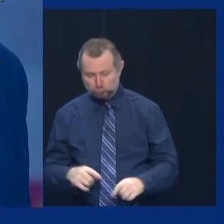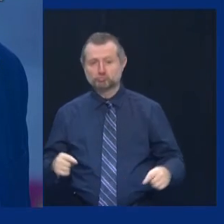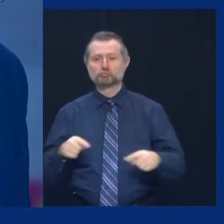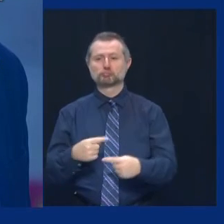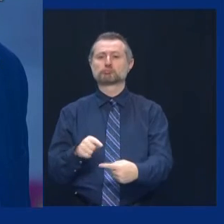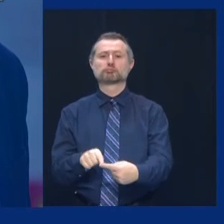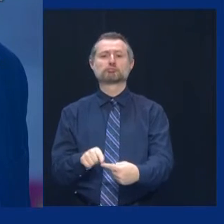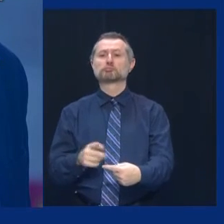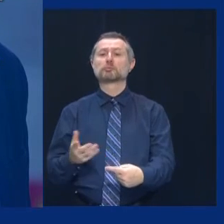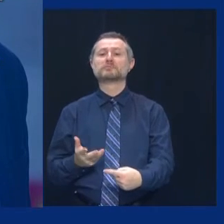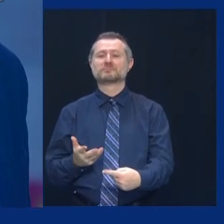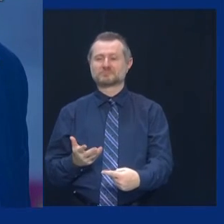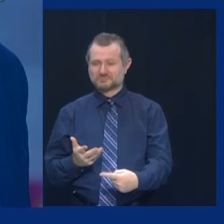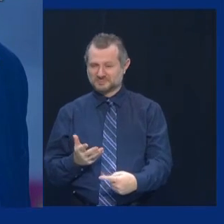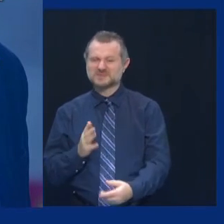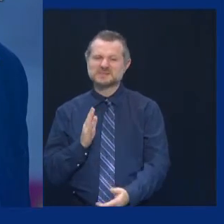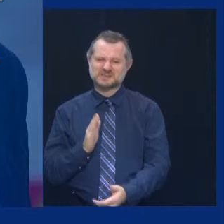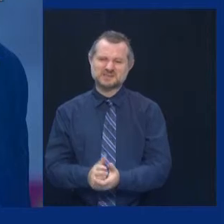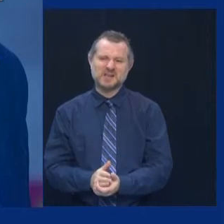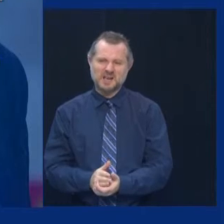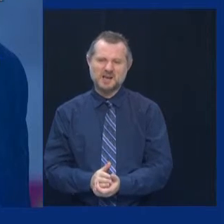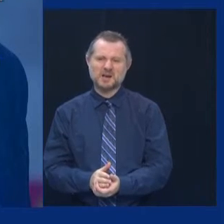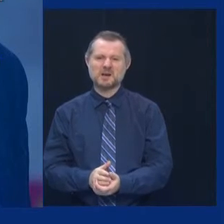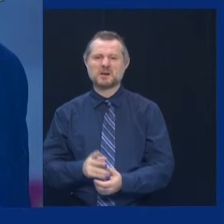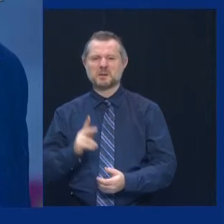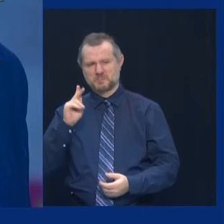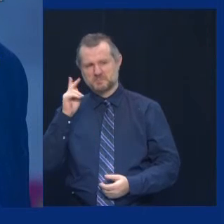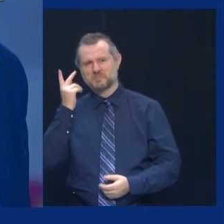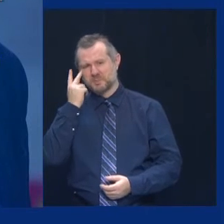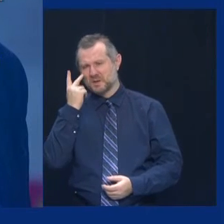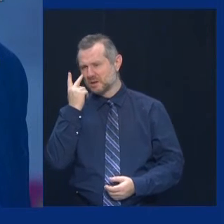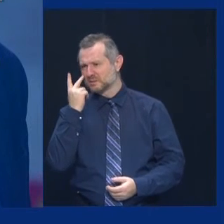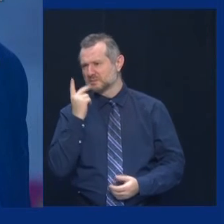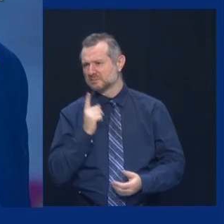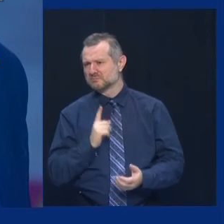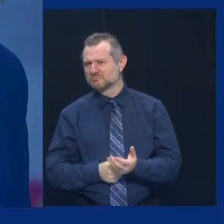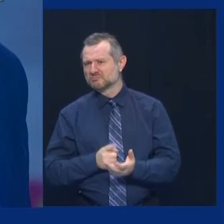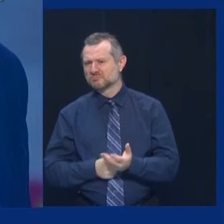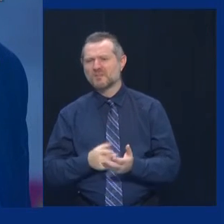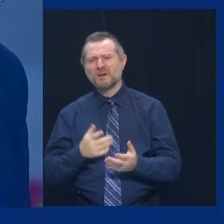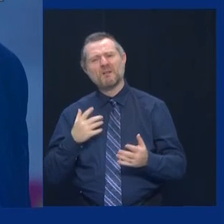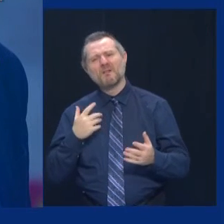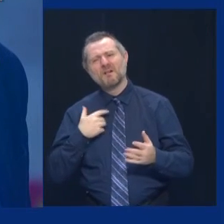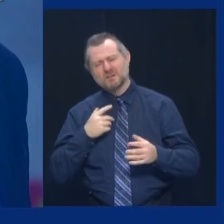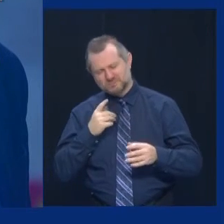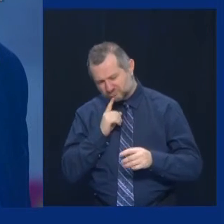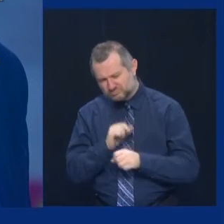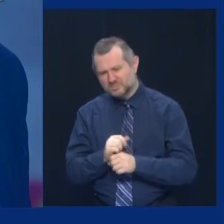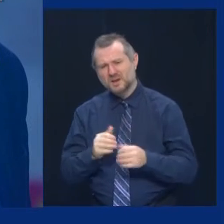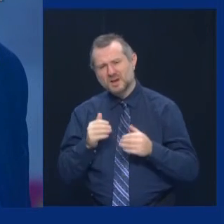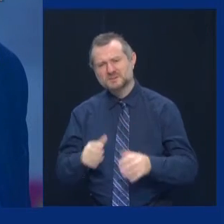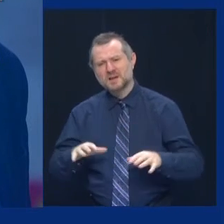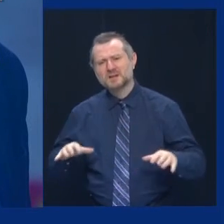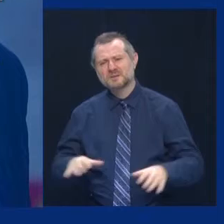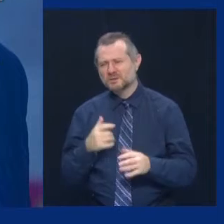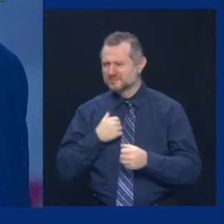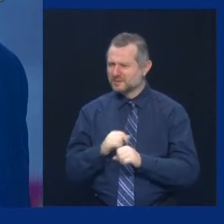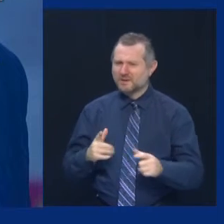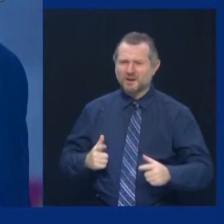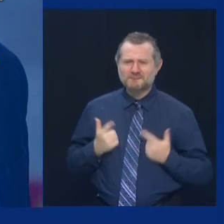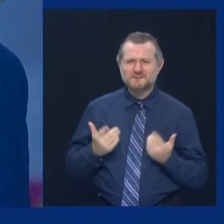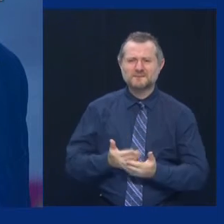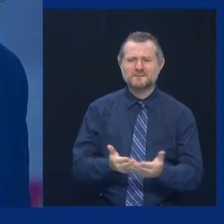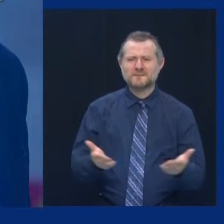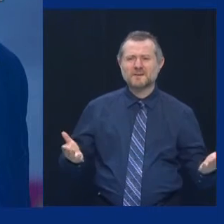stop the politics and actually save lives. Save lives. You see those high infection